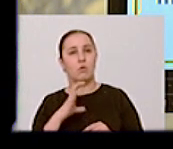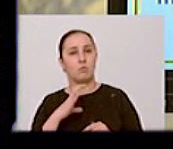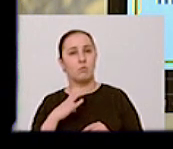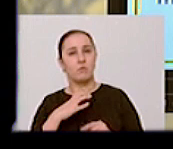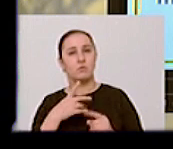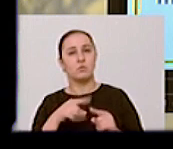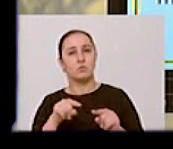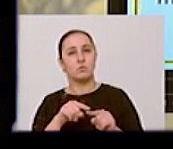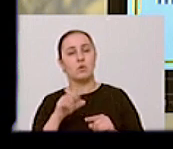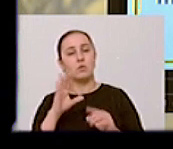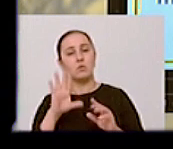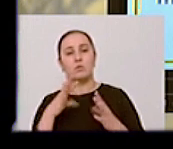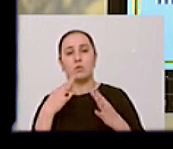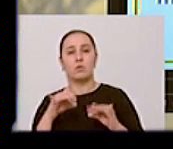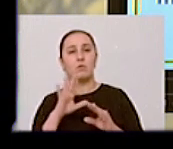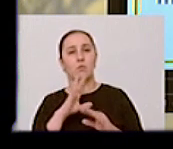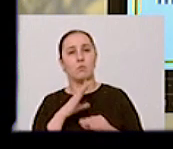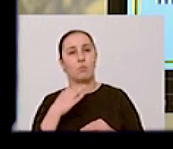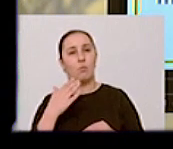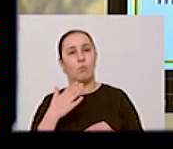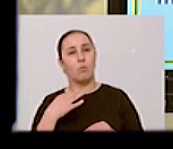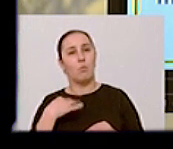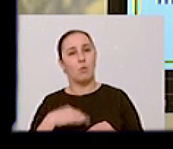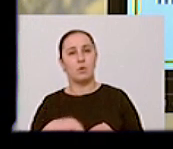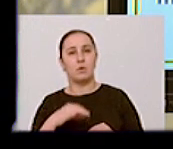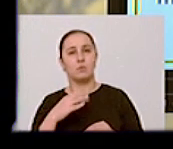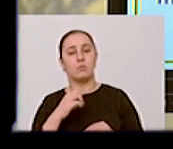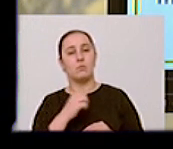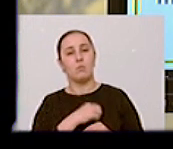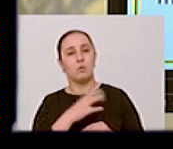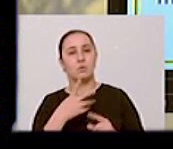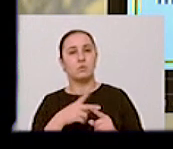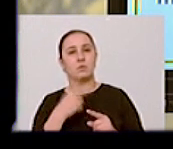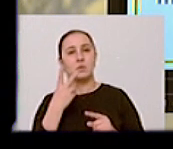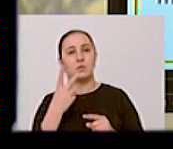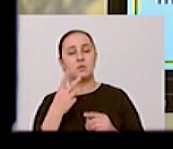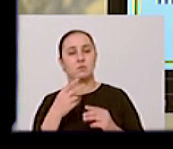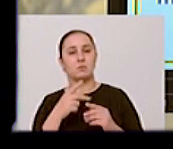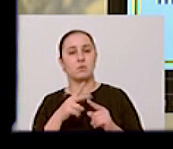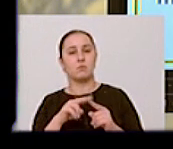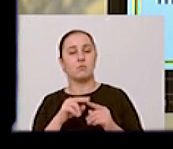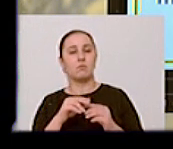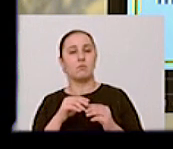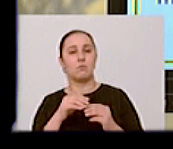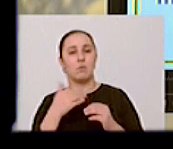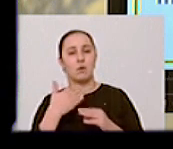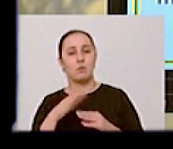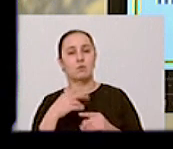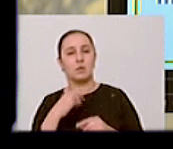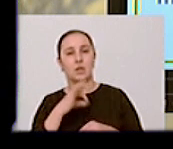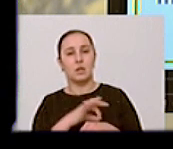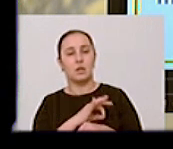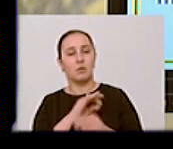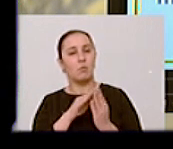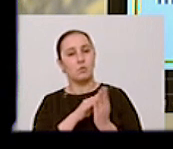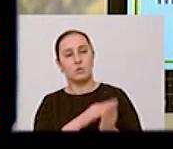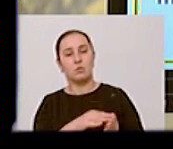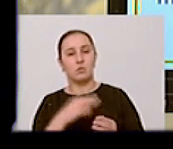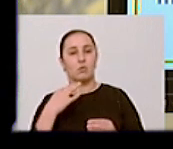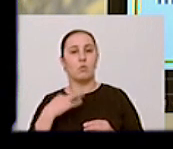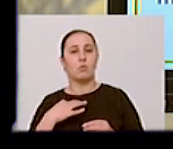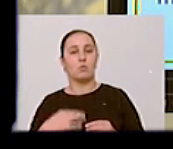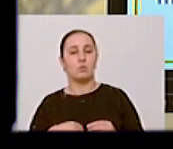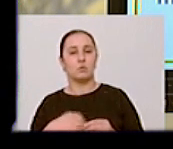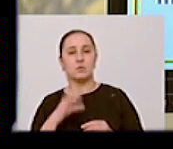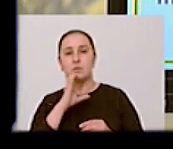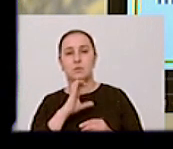deydi. Dot voy bolam, voy boyim, ikkisidan ham ayrildim. Erimni mozorga,